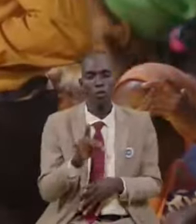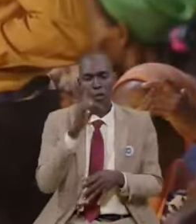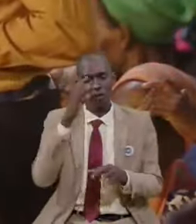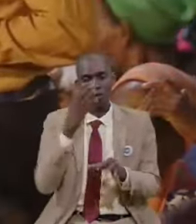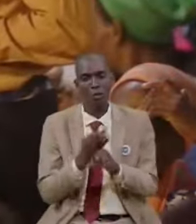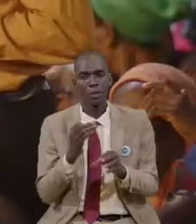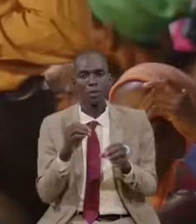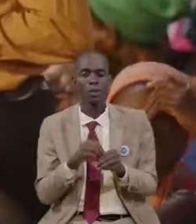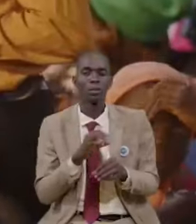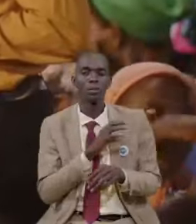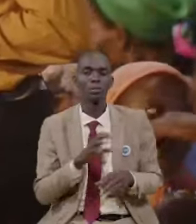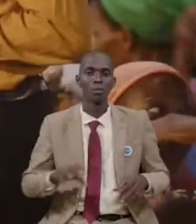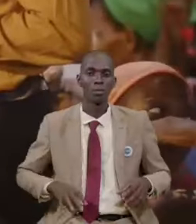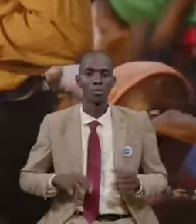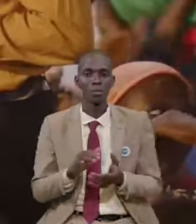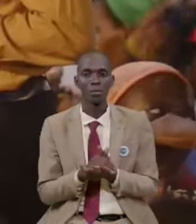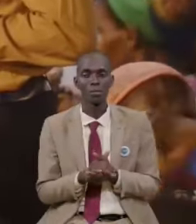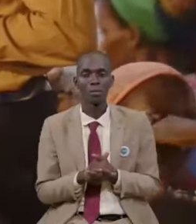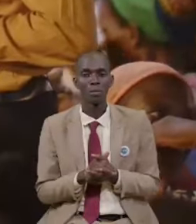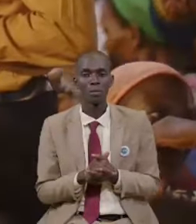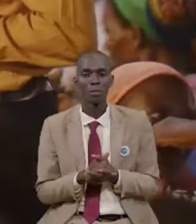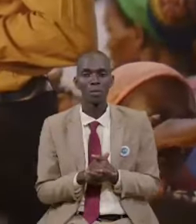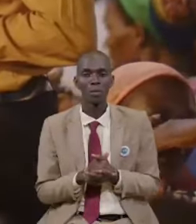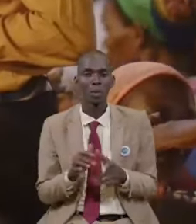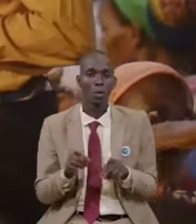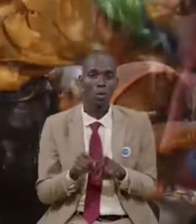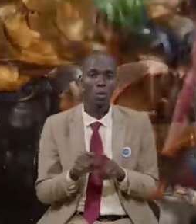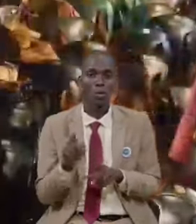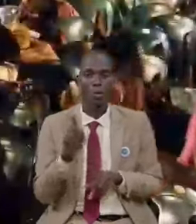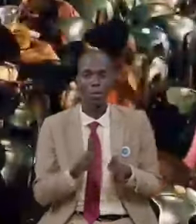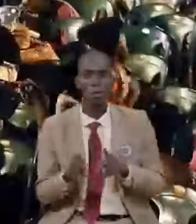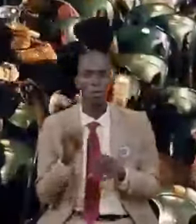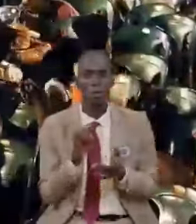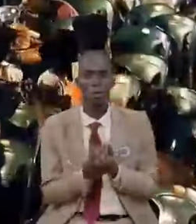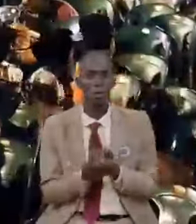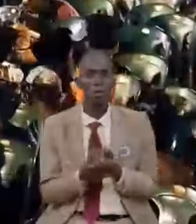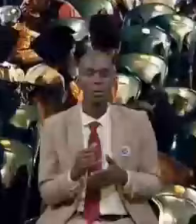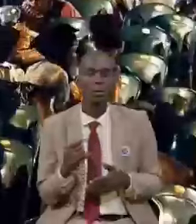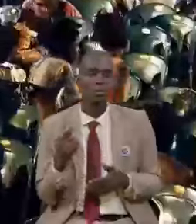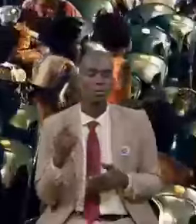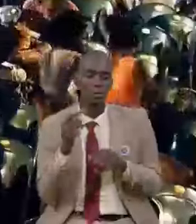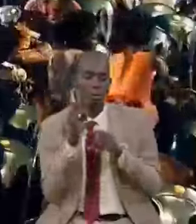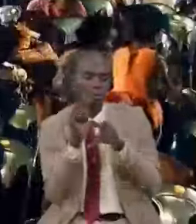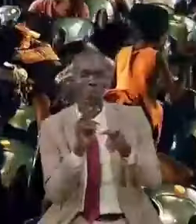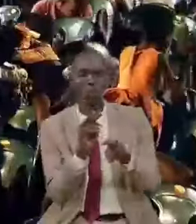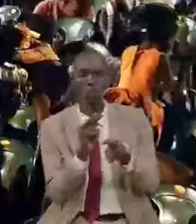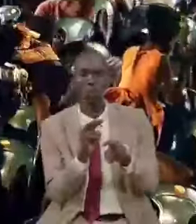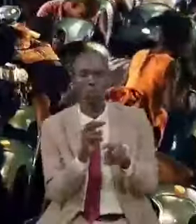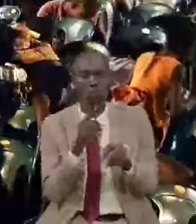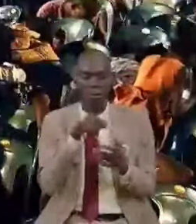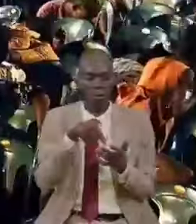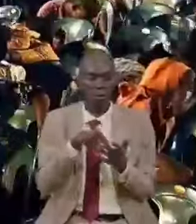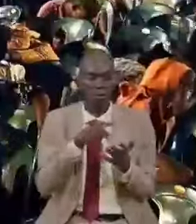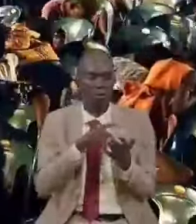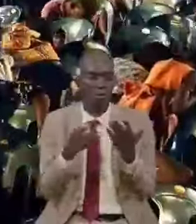Also, those who listened over the radio in all the states where you are, you listen to the